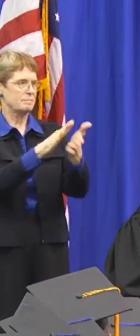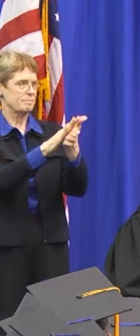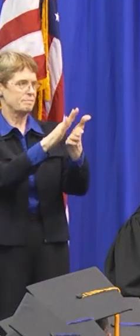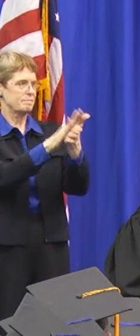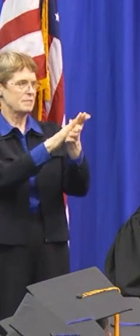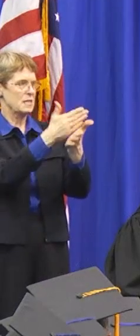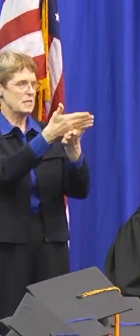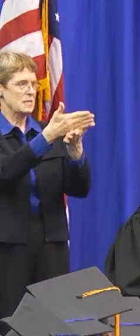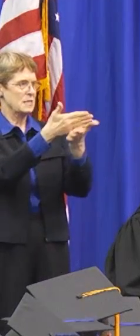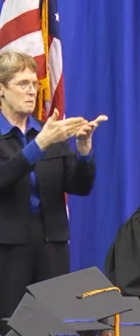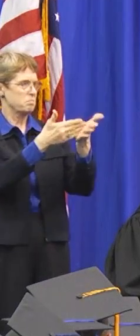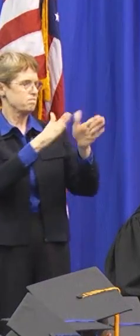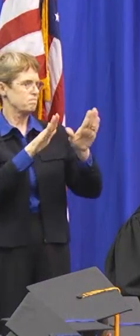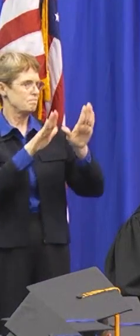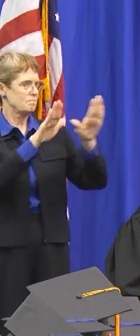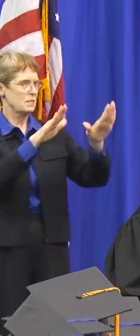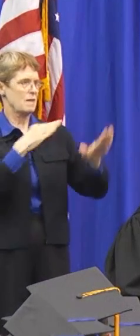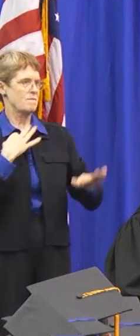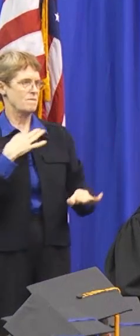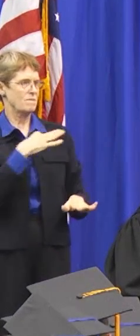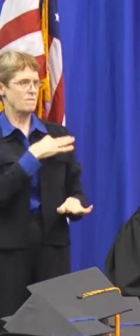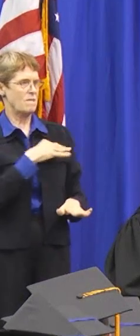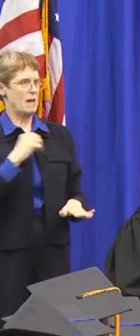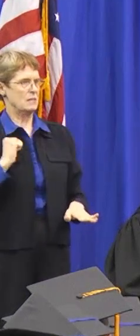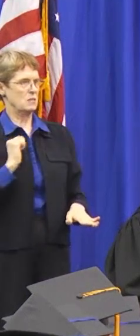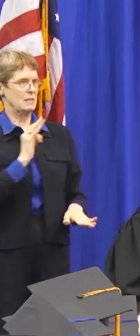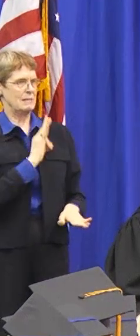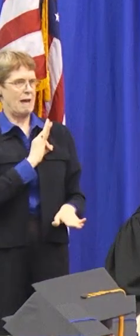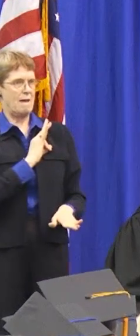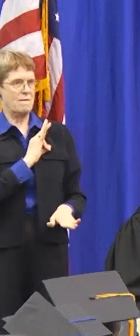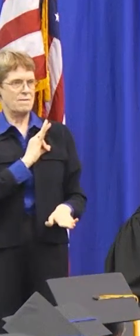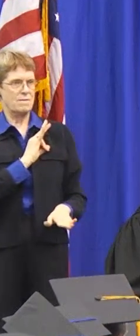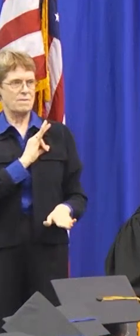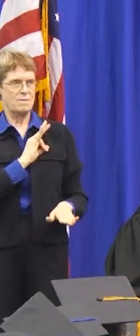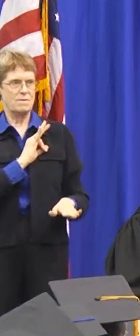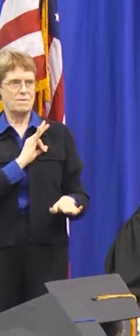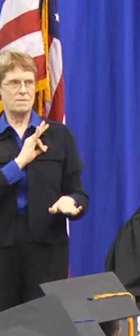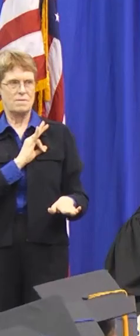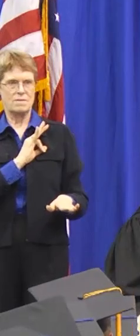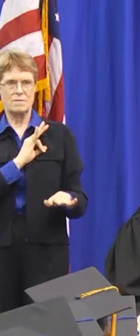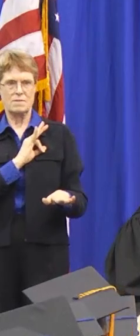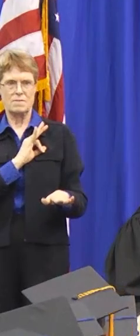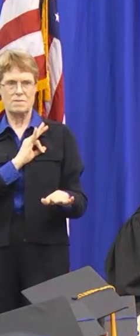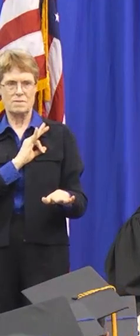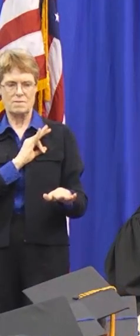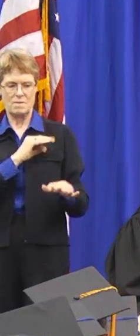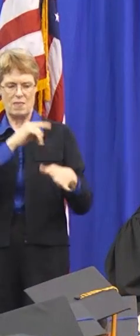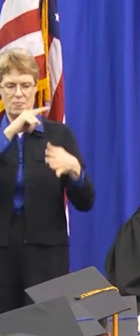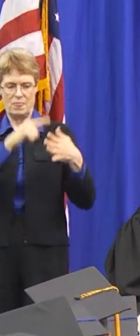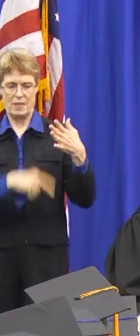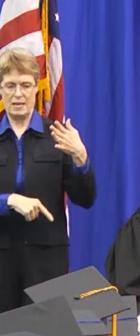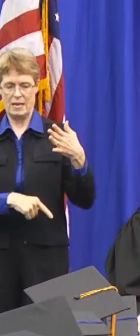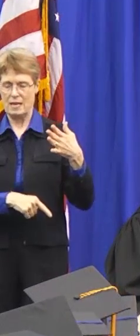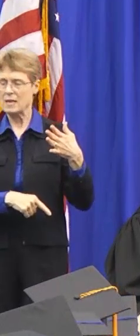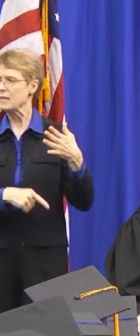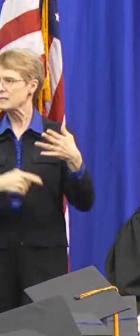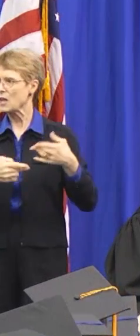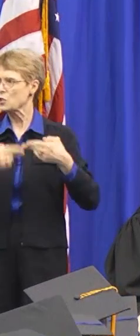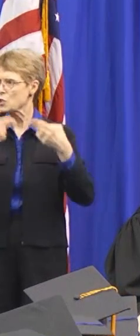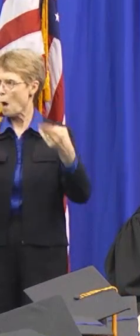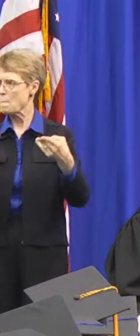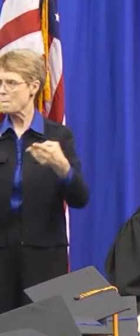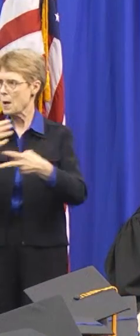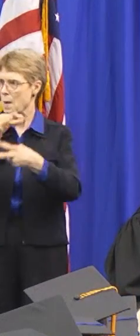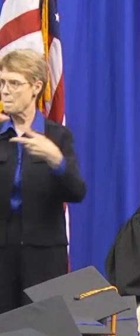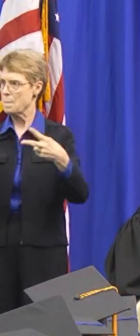our outstanding faculty and staff. These individuals were nominated and selected by